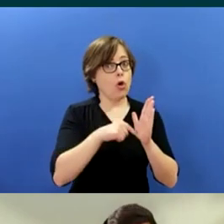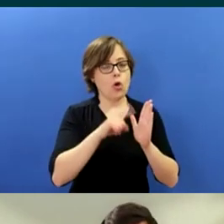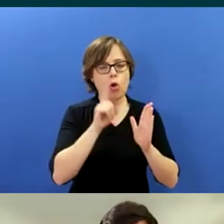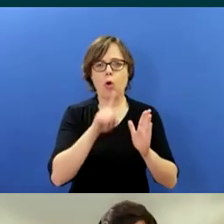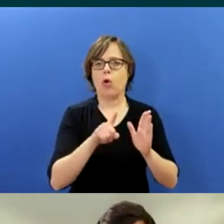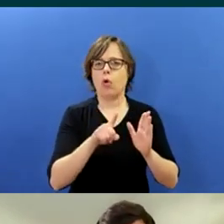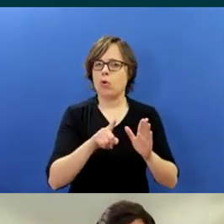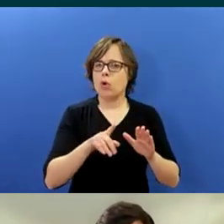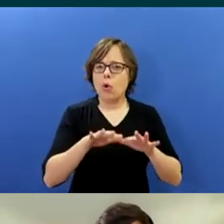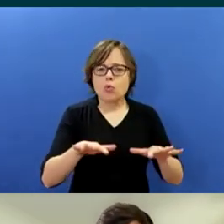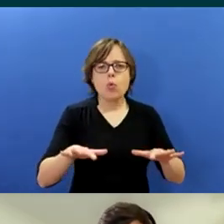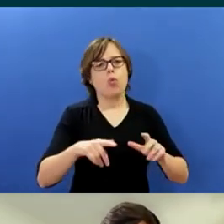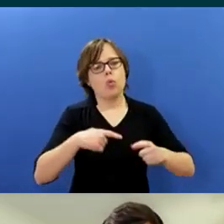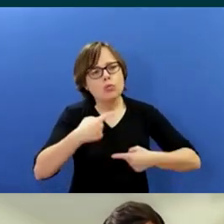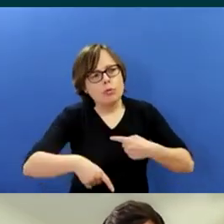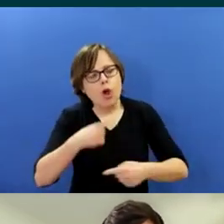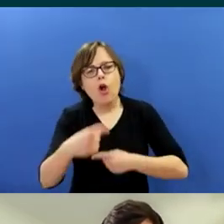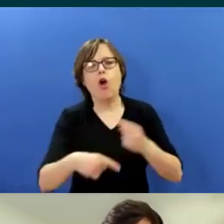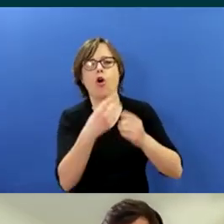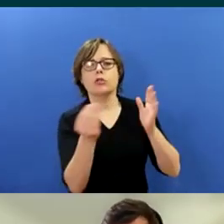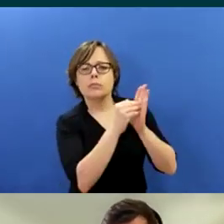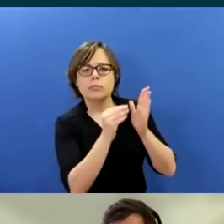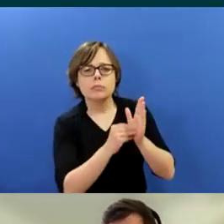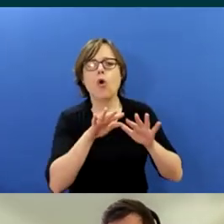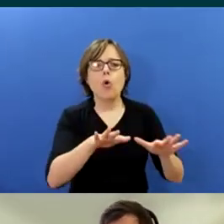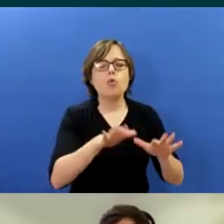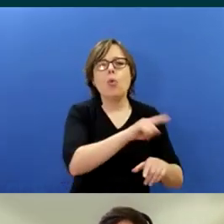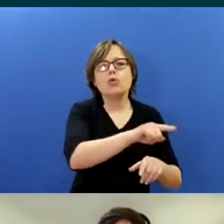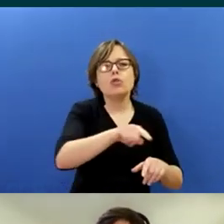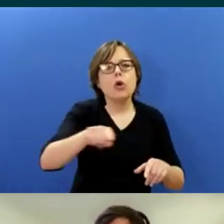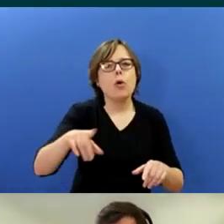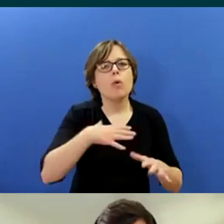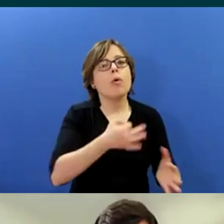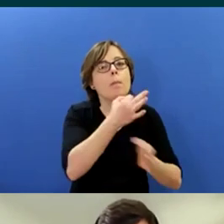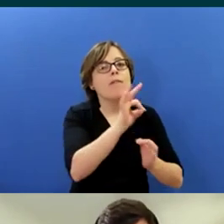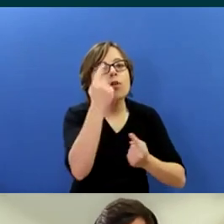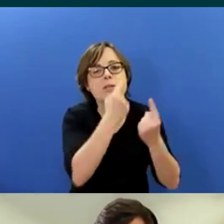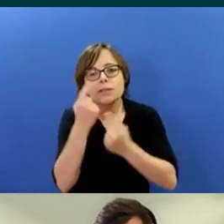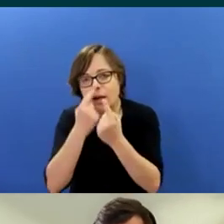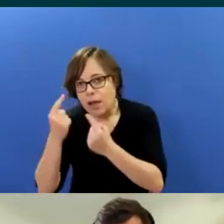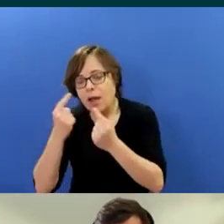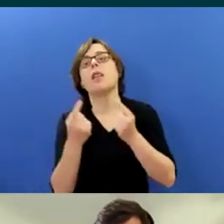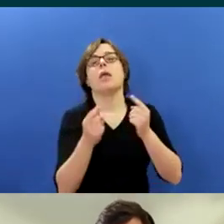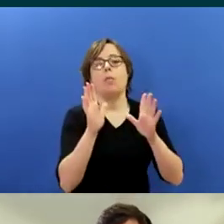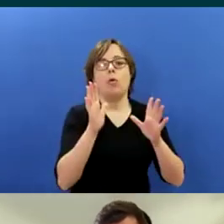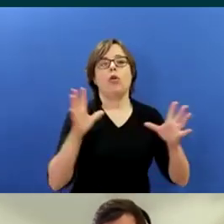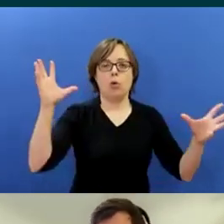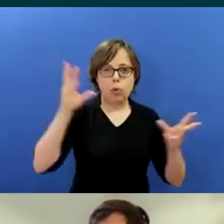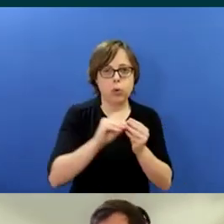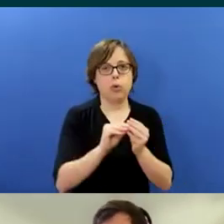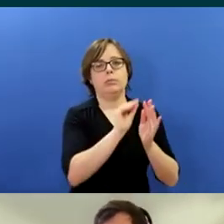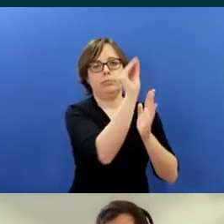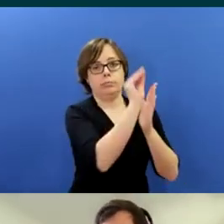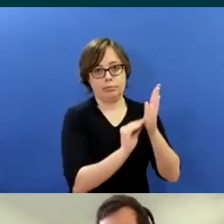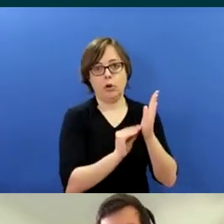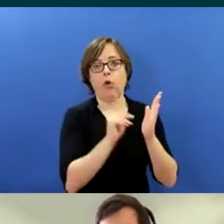understanding inside the administration. And one final product was this checklist, which provides quick access to the